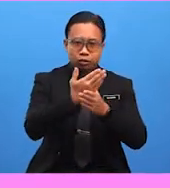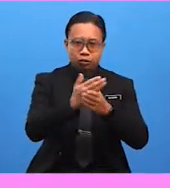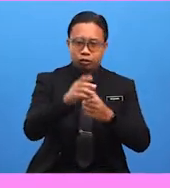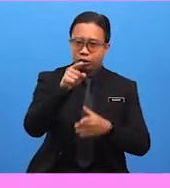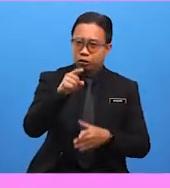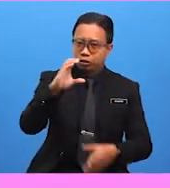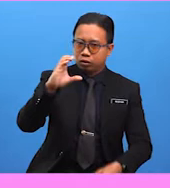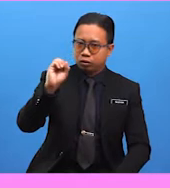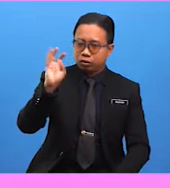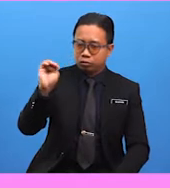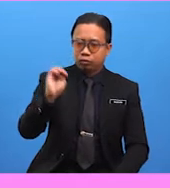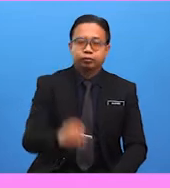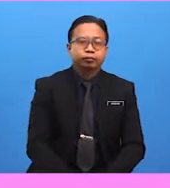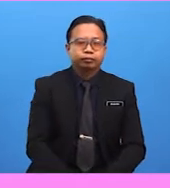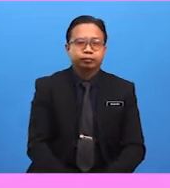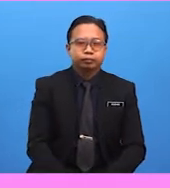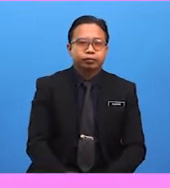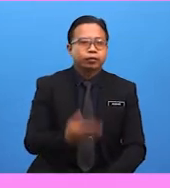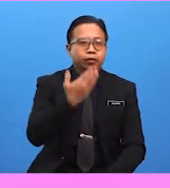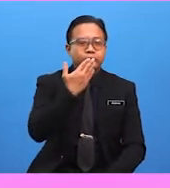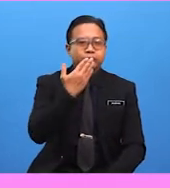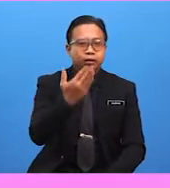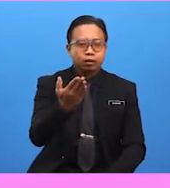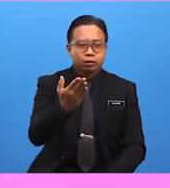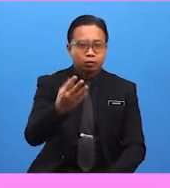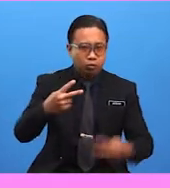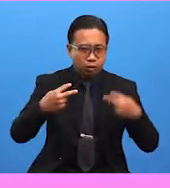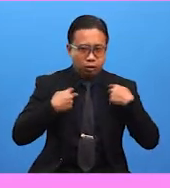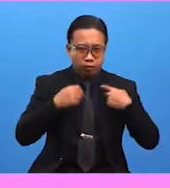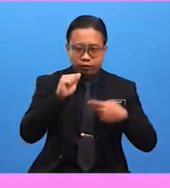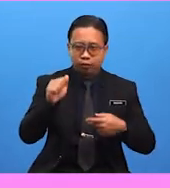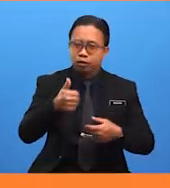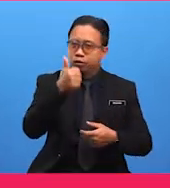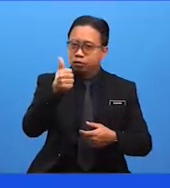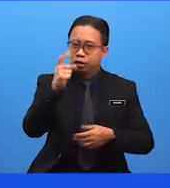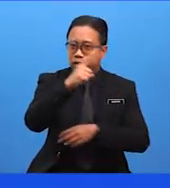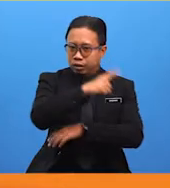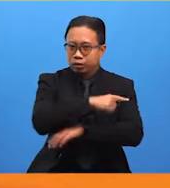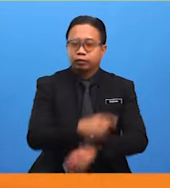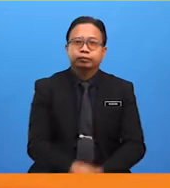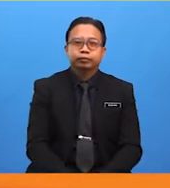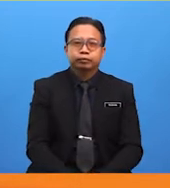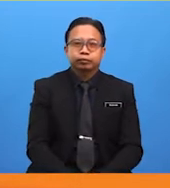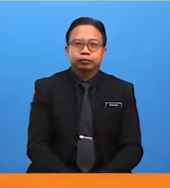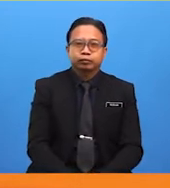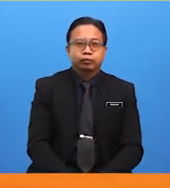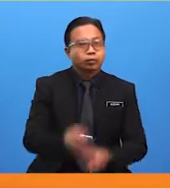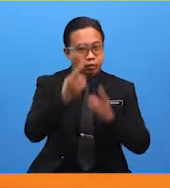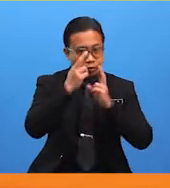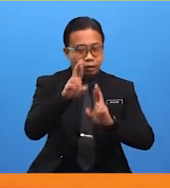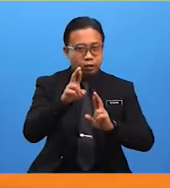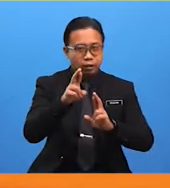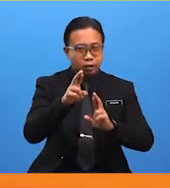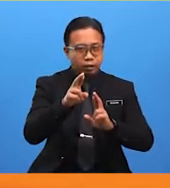Skillshare.com. Thank you and have a great day. Are you ready